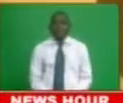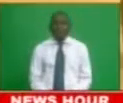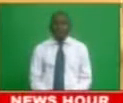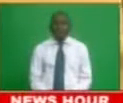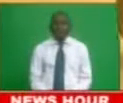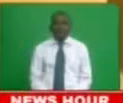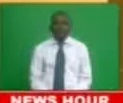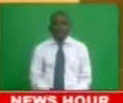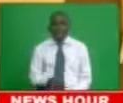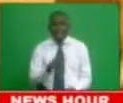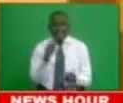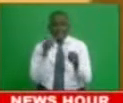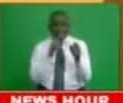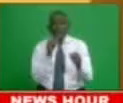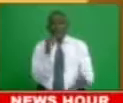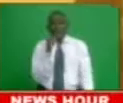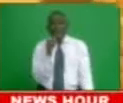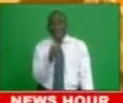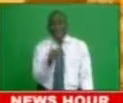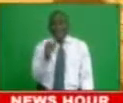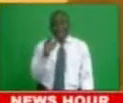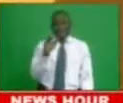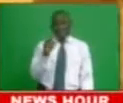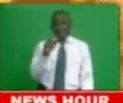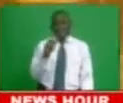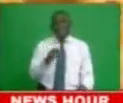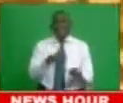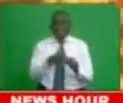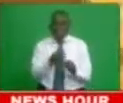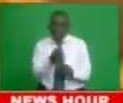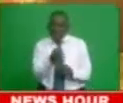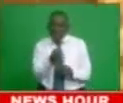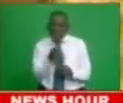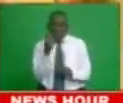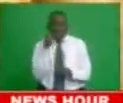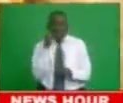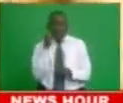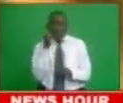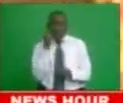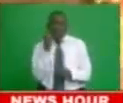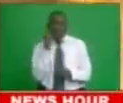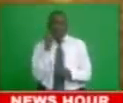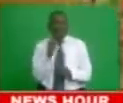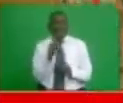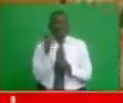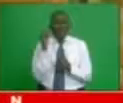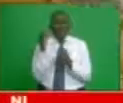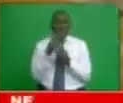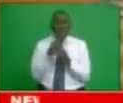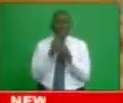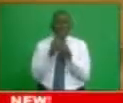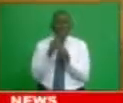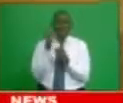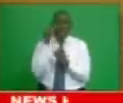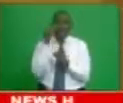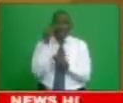According to Benedicta's mother, the cancer started as a whitish spot in her right eye and later worsened, resulting in the